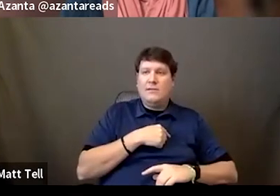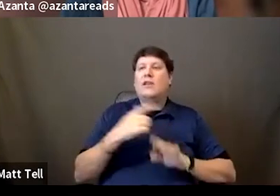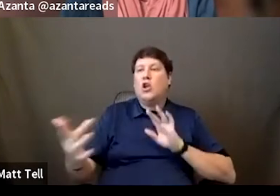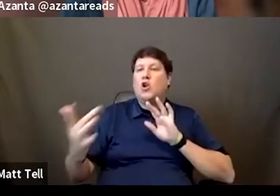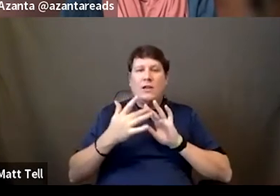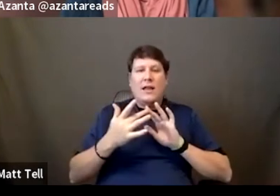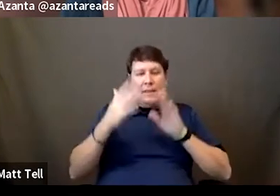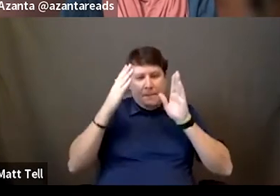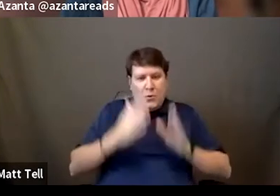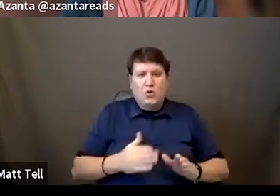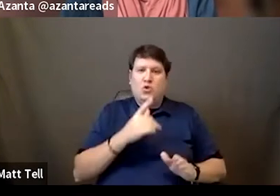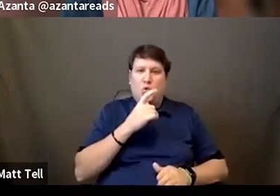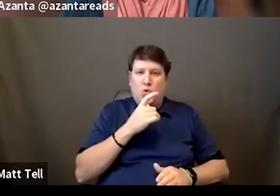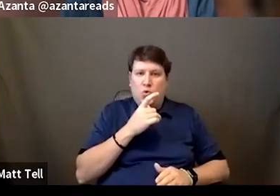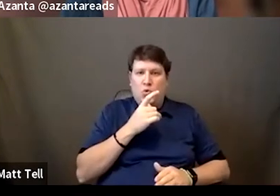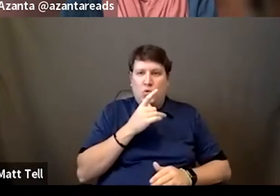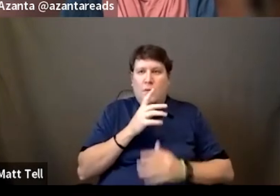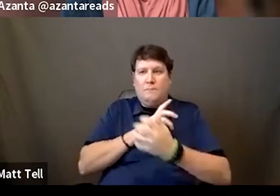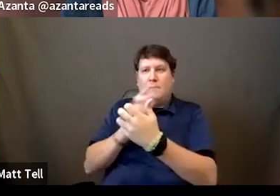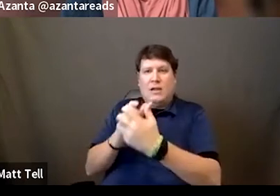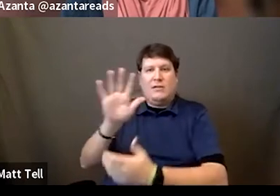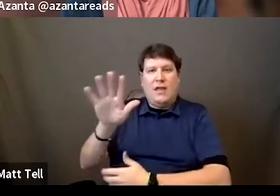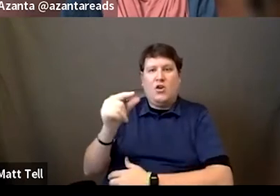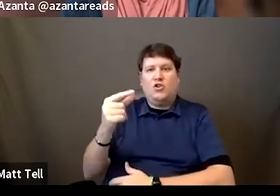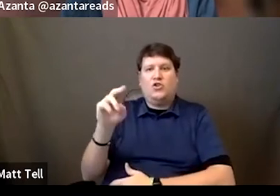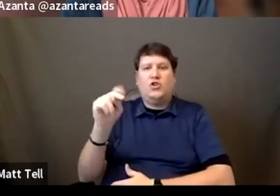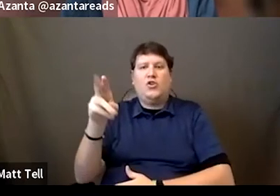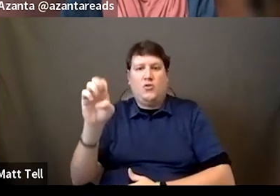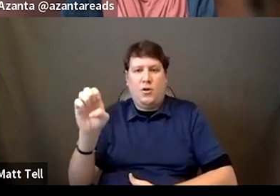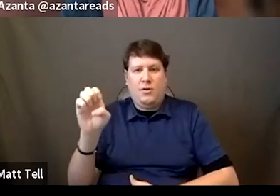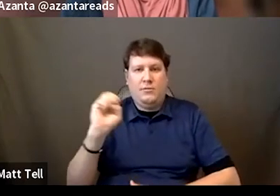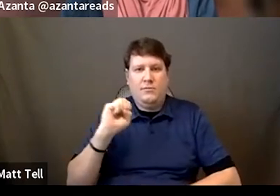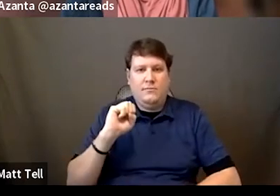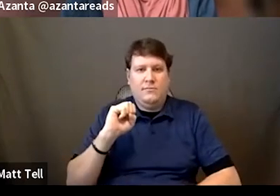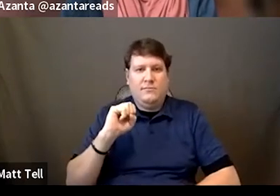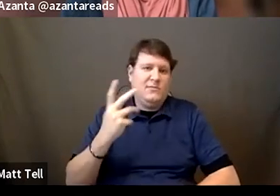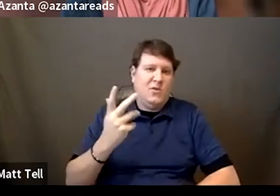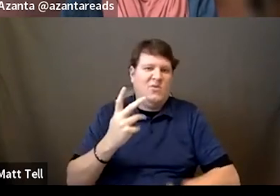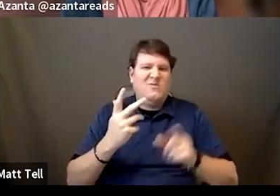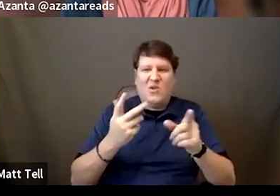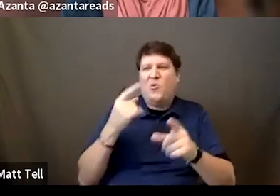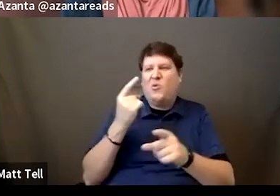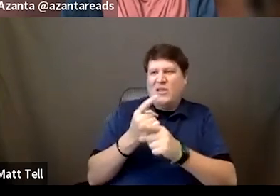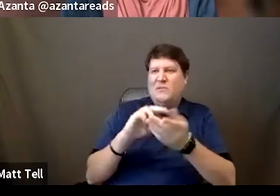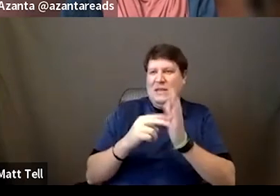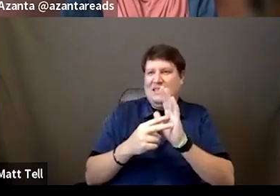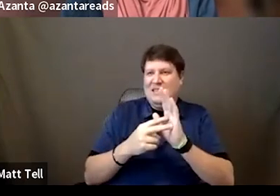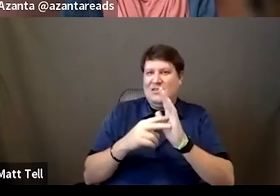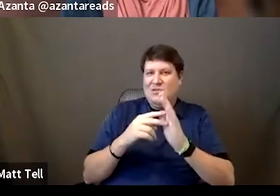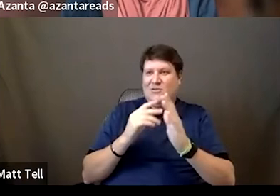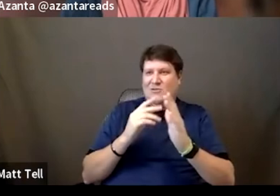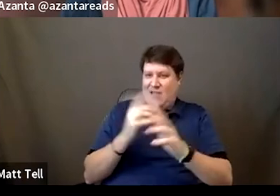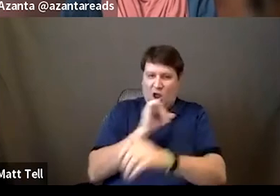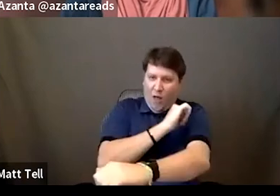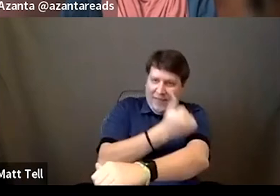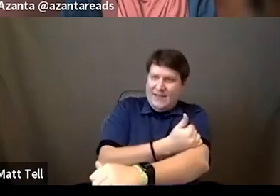book out and that's how it will be successful. Okay, the authenticity of it all, I guess, it really, really makes a difference. Yeah, it's true. I mean, it,